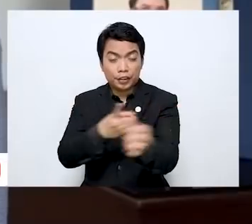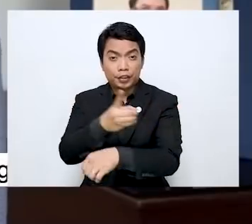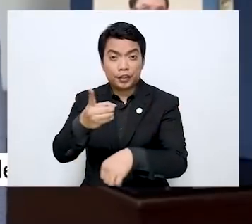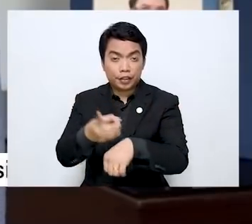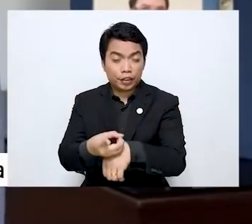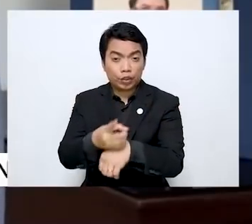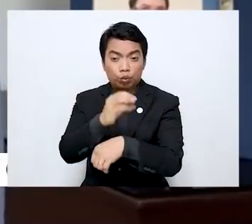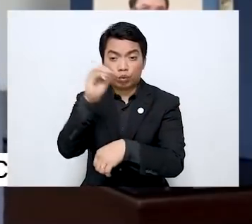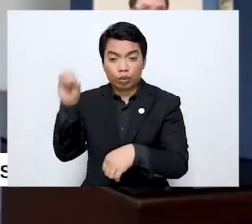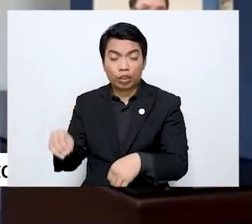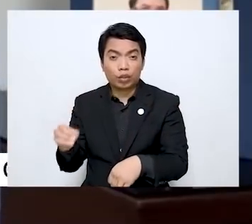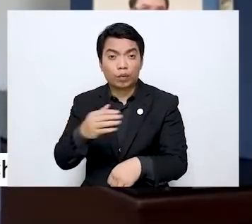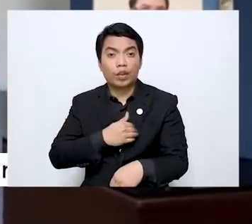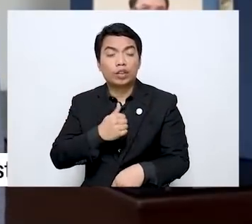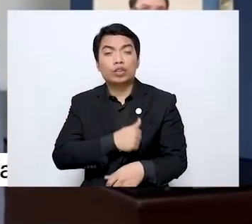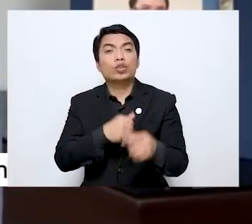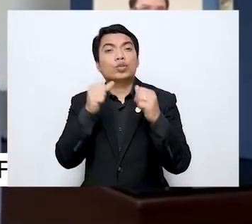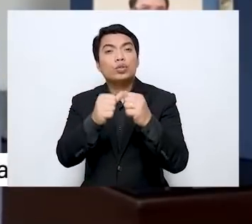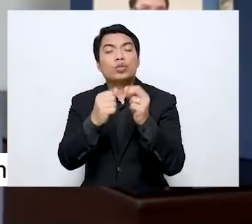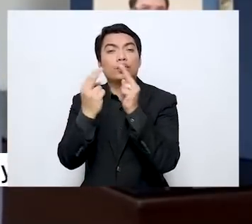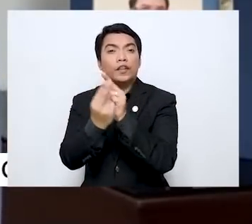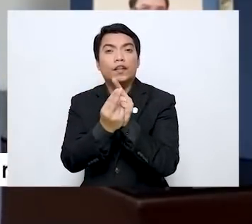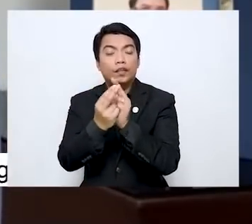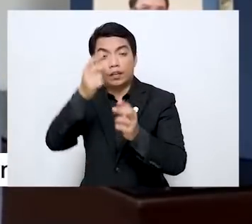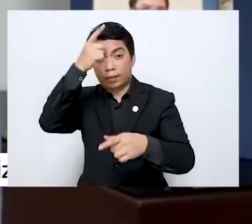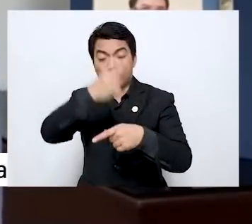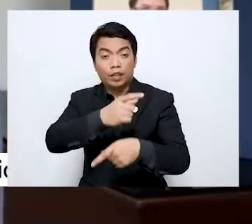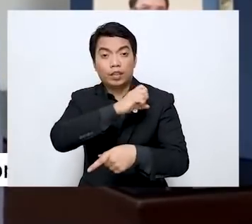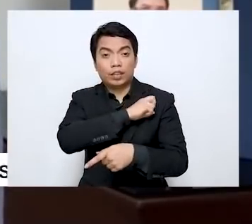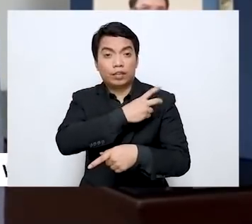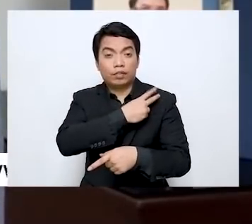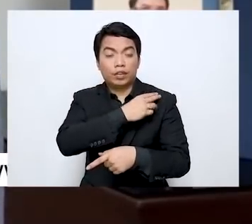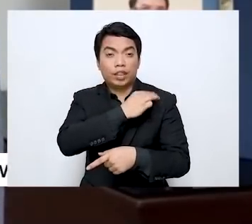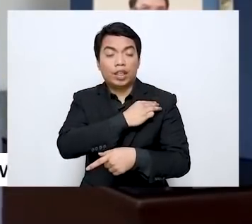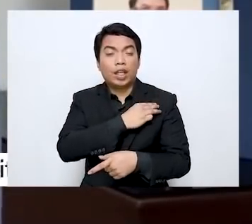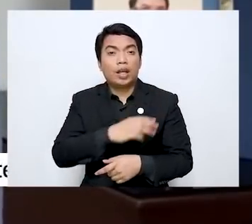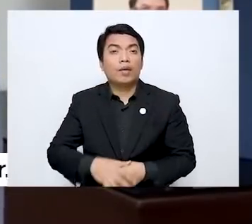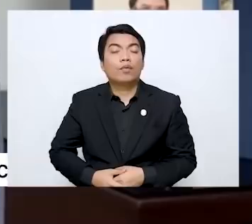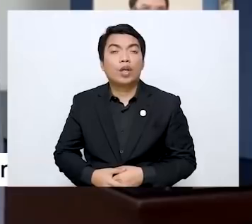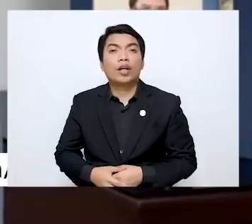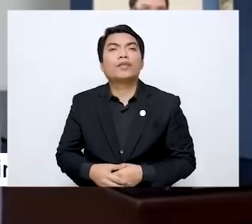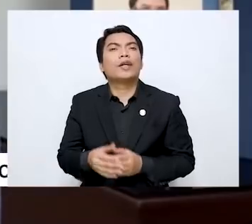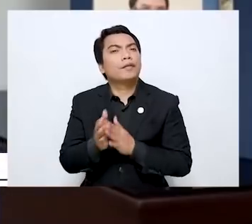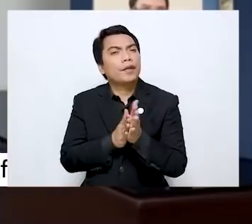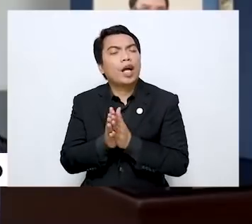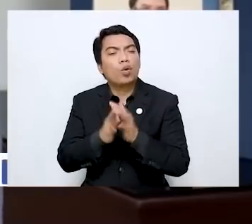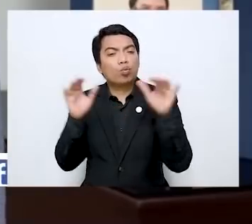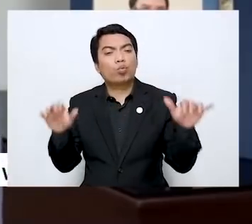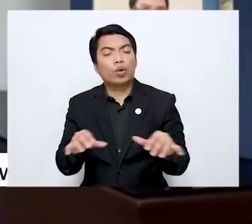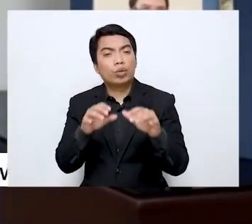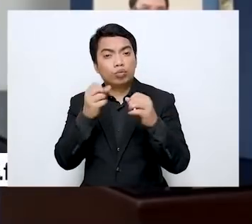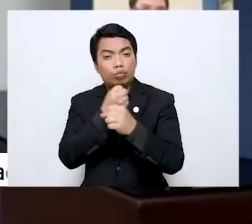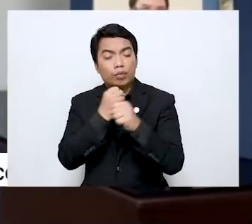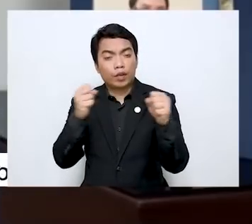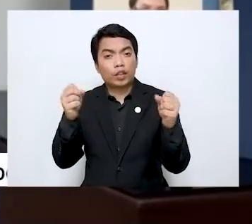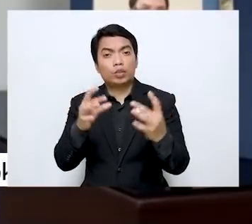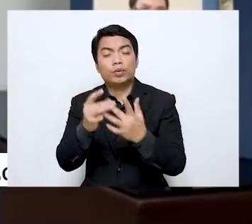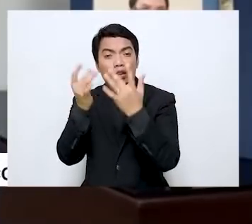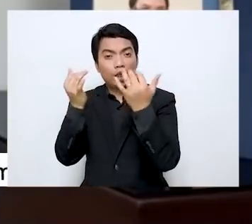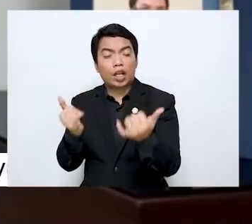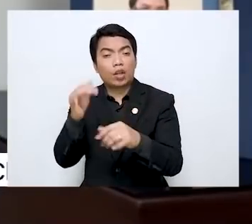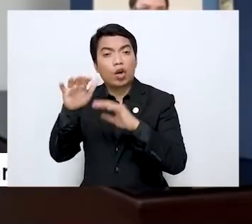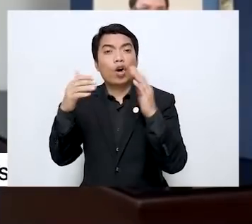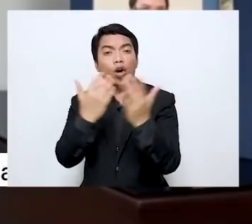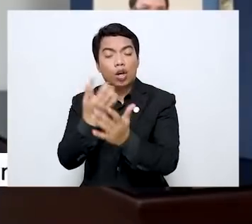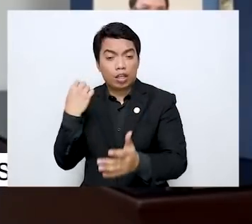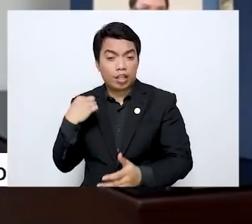Canada will always remain one with Brother Eduardo V. Manalo in this vast work of salvation, especially now that all